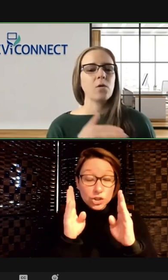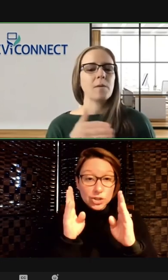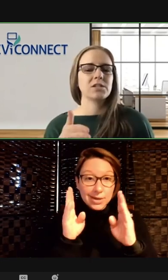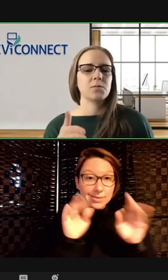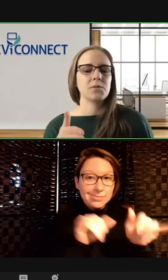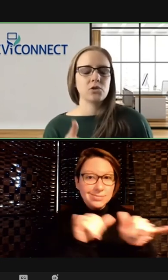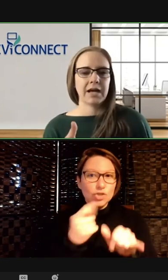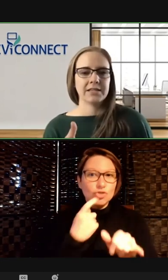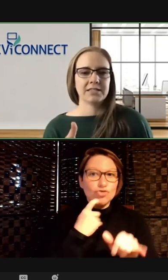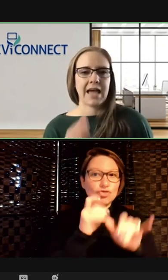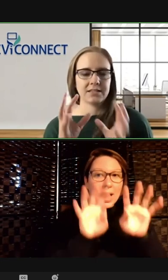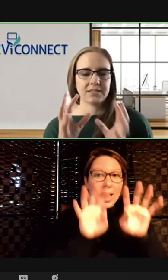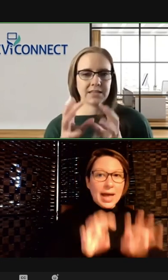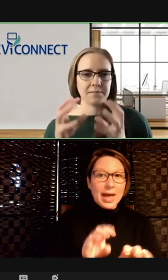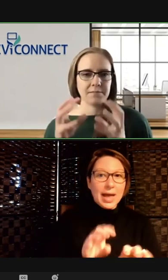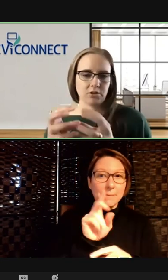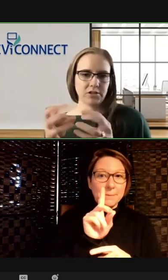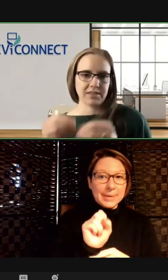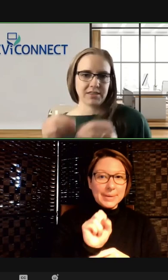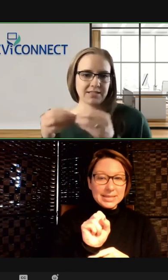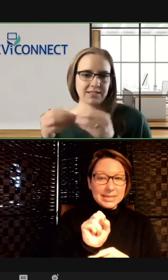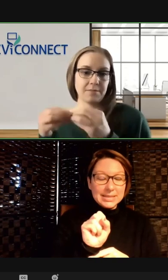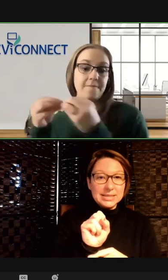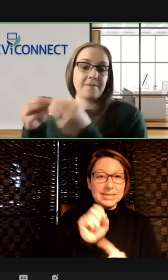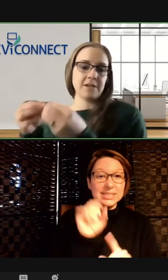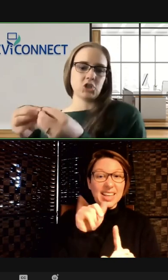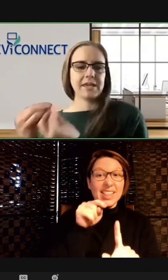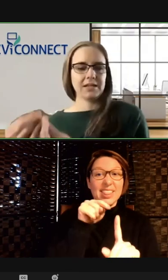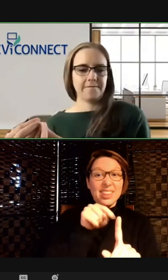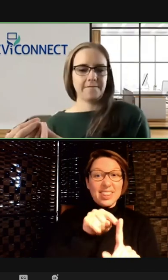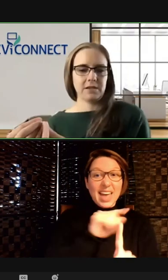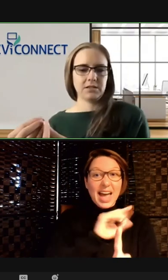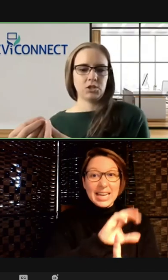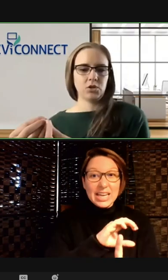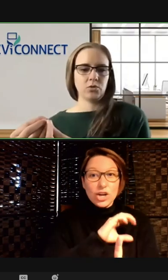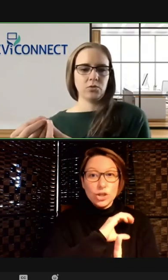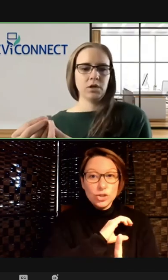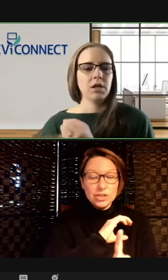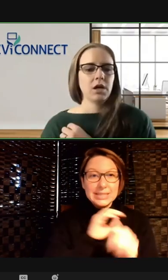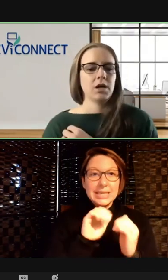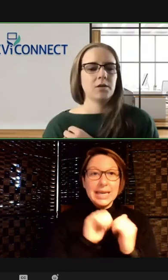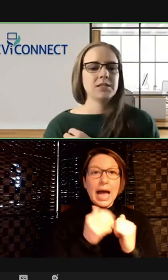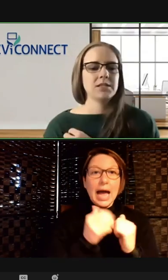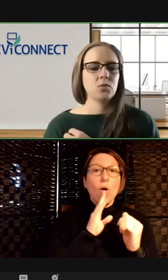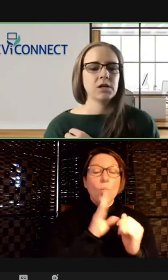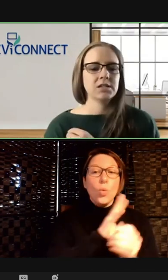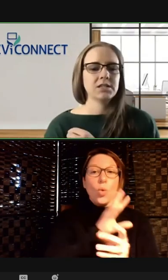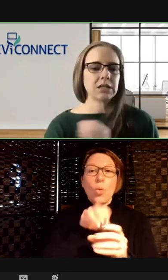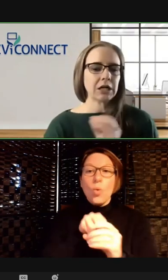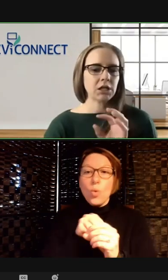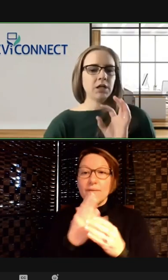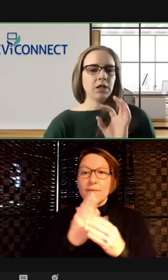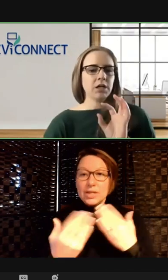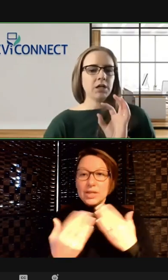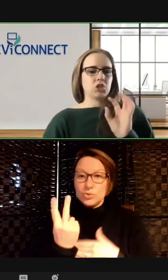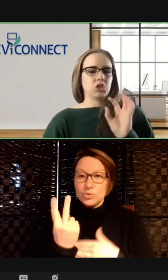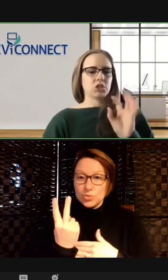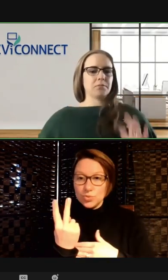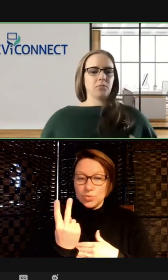then how are we going to be utilize that same characteristic, that same feature when we get to phase 2? And so we're going to